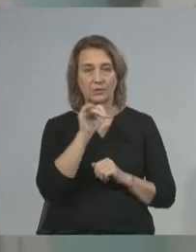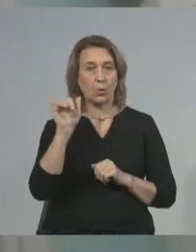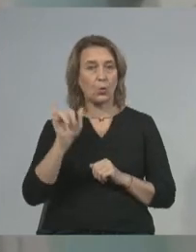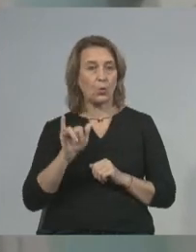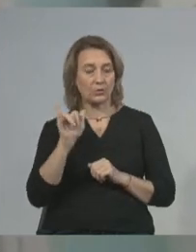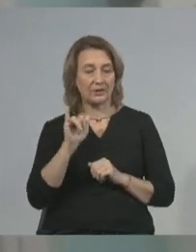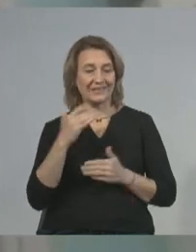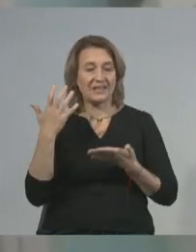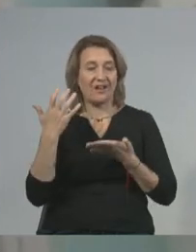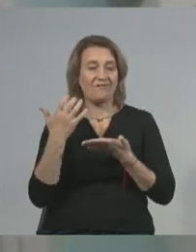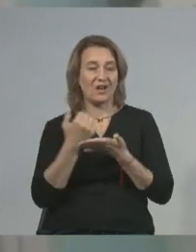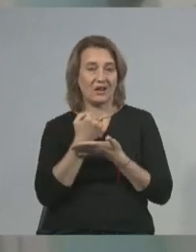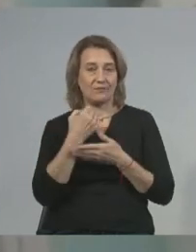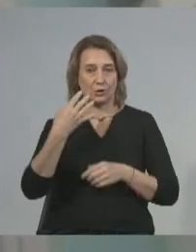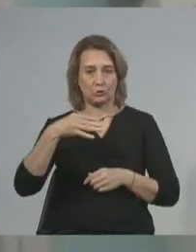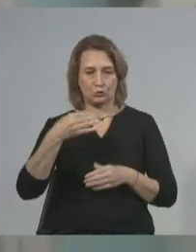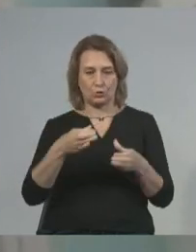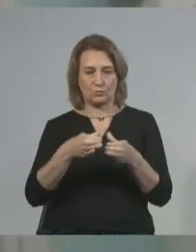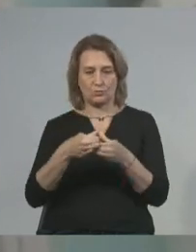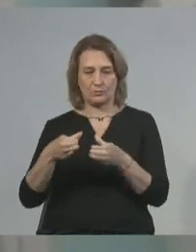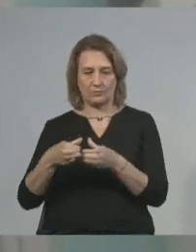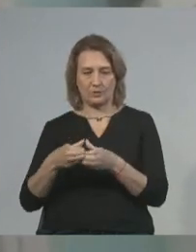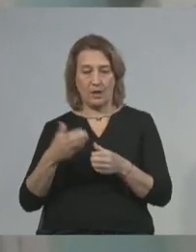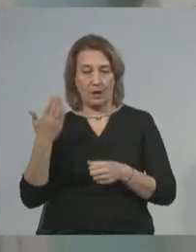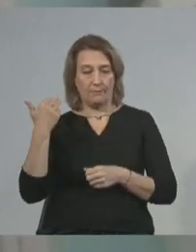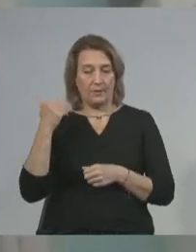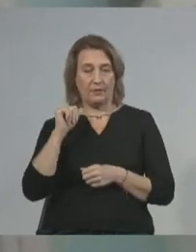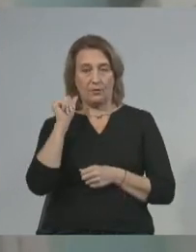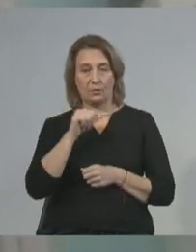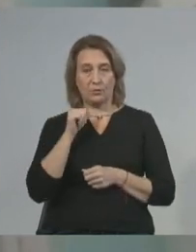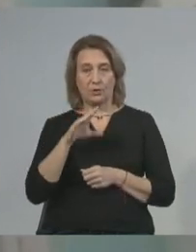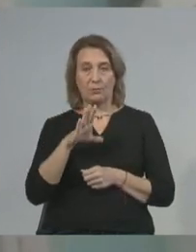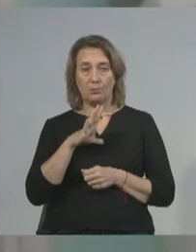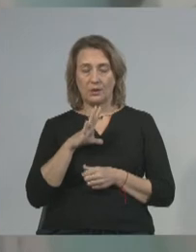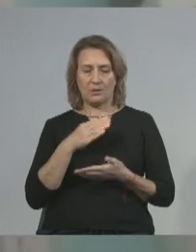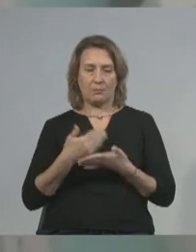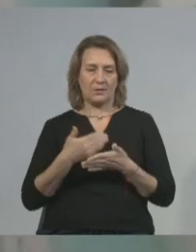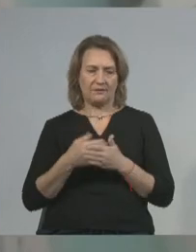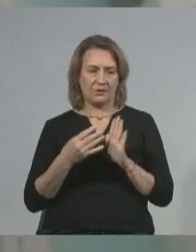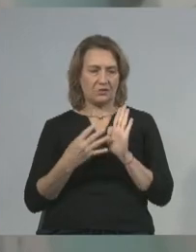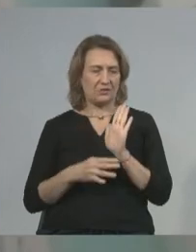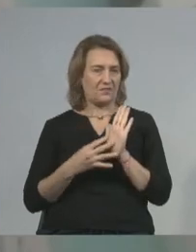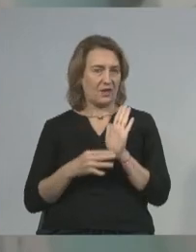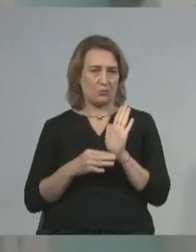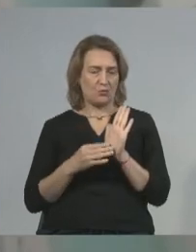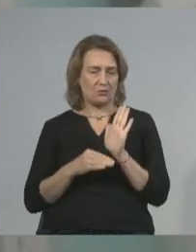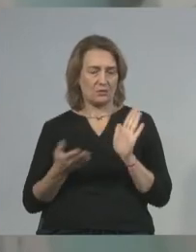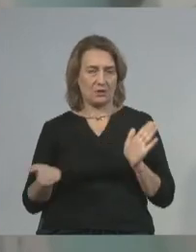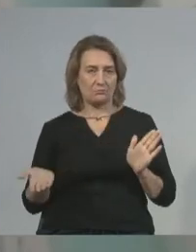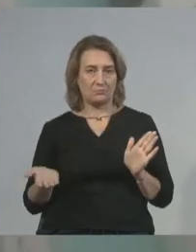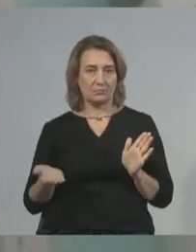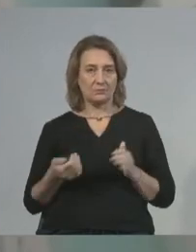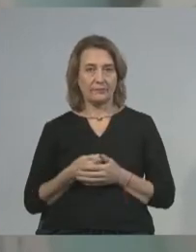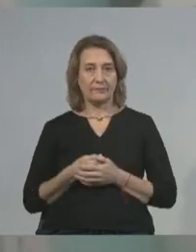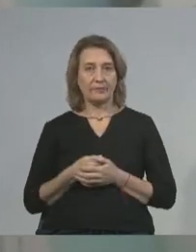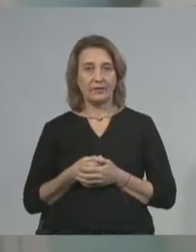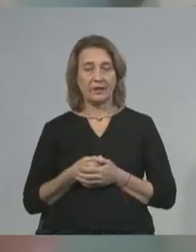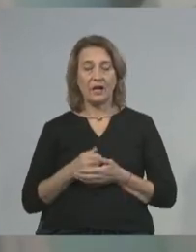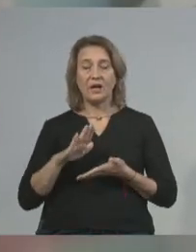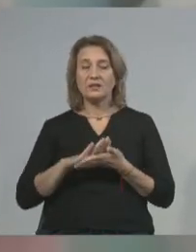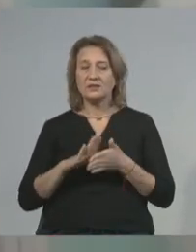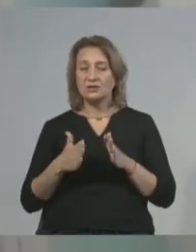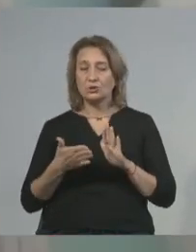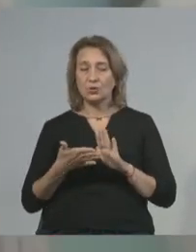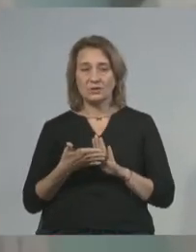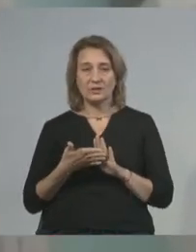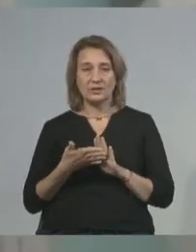last year end of last year it was already up to i think 90 or or or so and it will get worse because it's working people